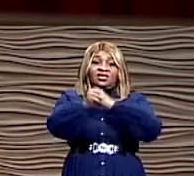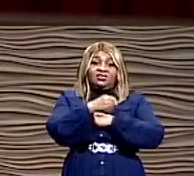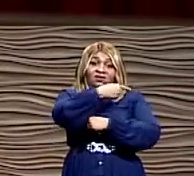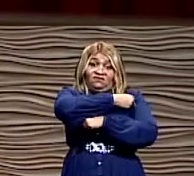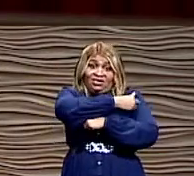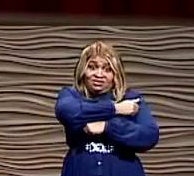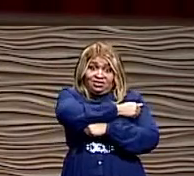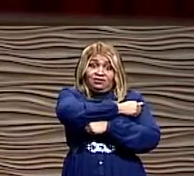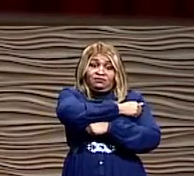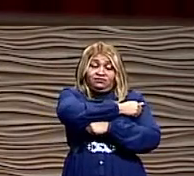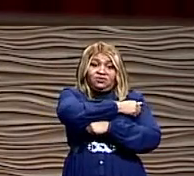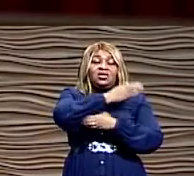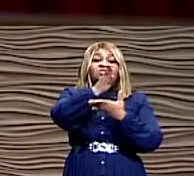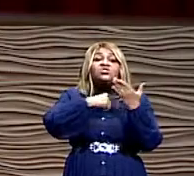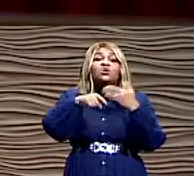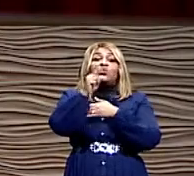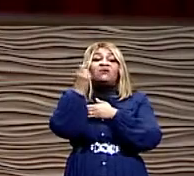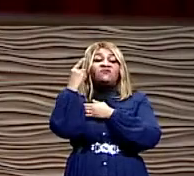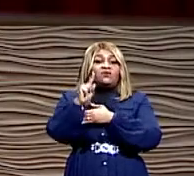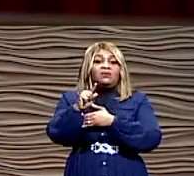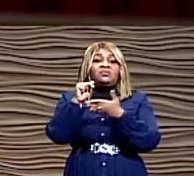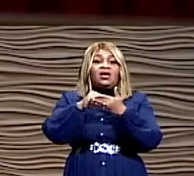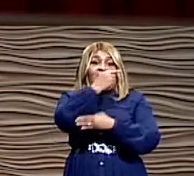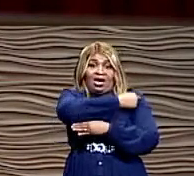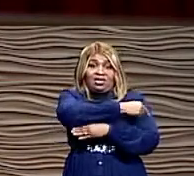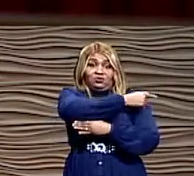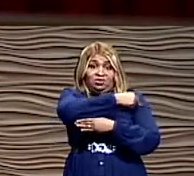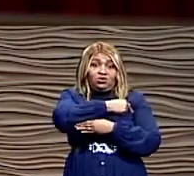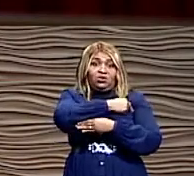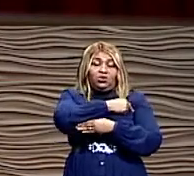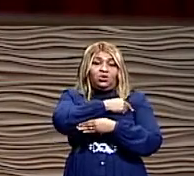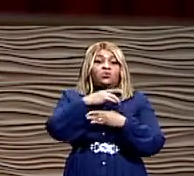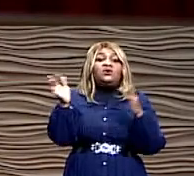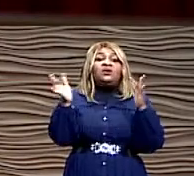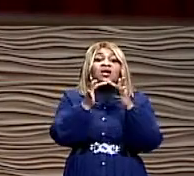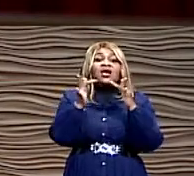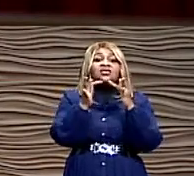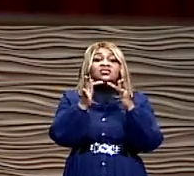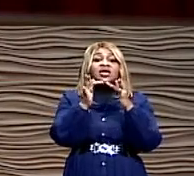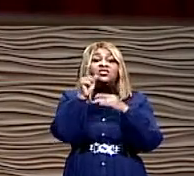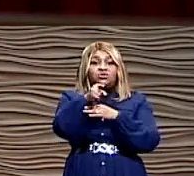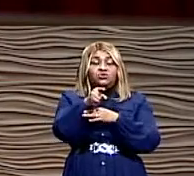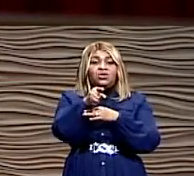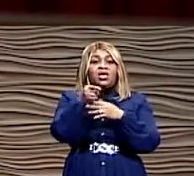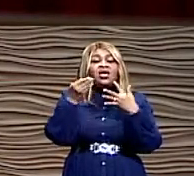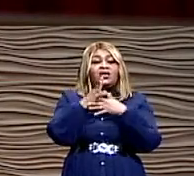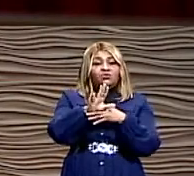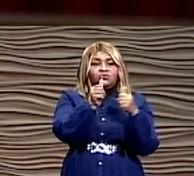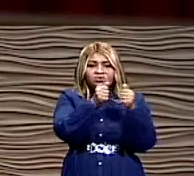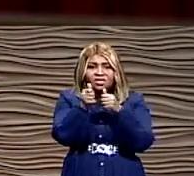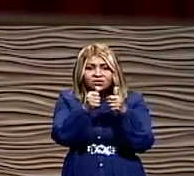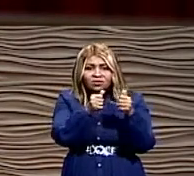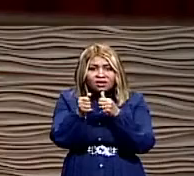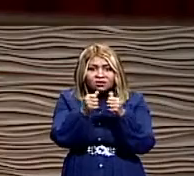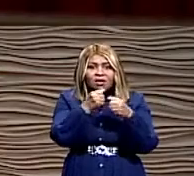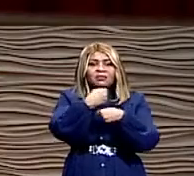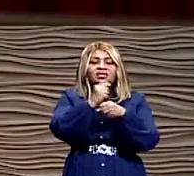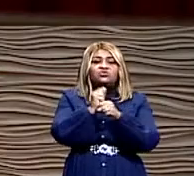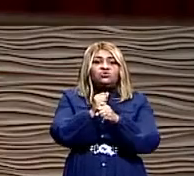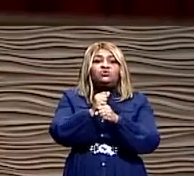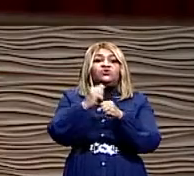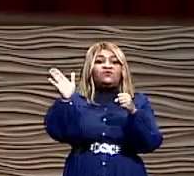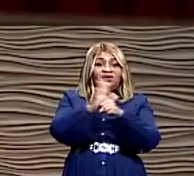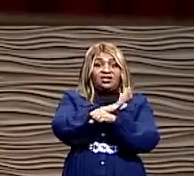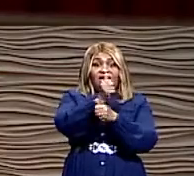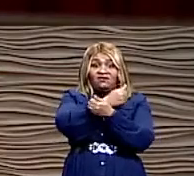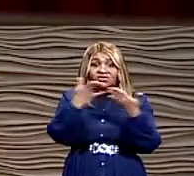vaccine. Someone from the Methodist Hospital will contact you and through text messaging, so make sure you fill in all the details